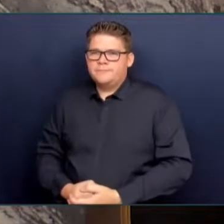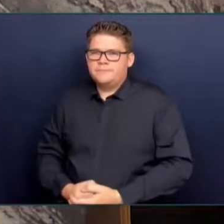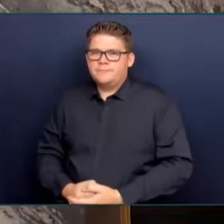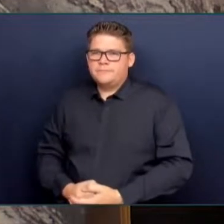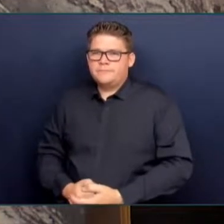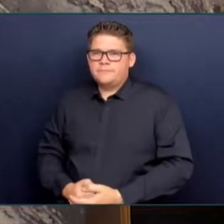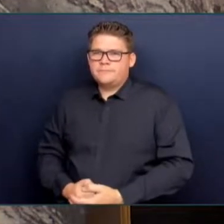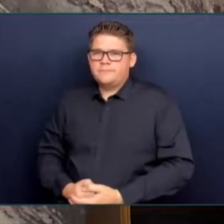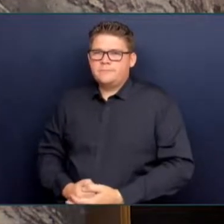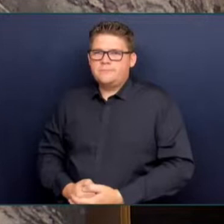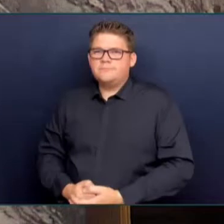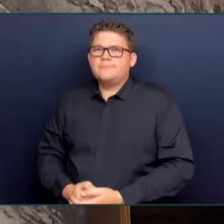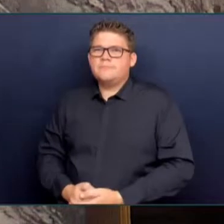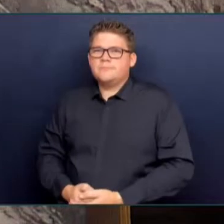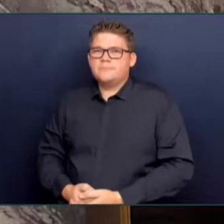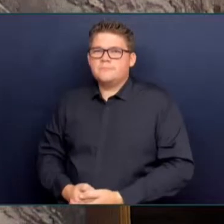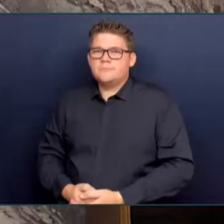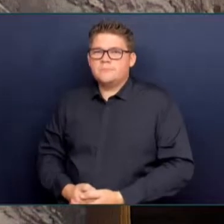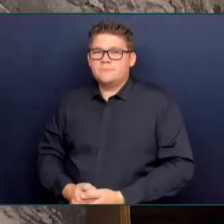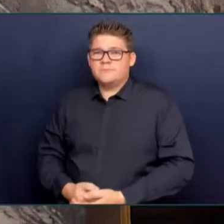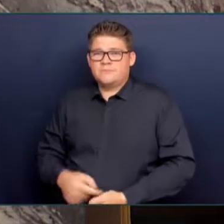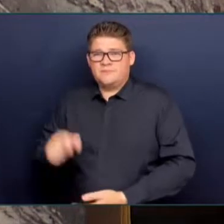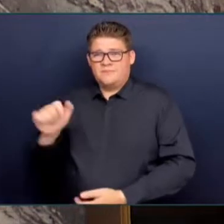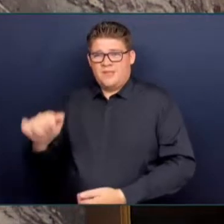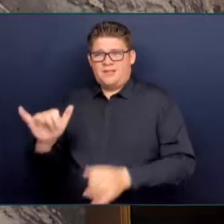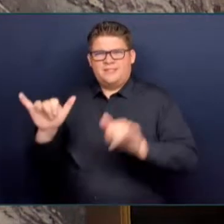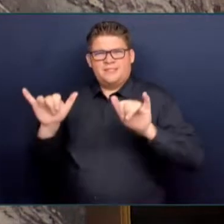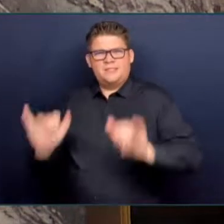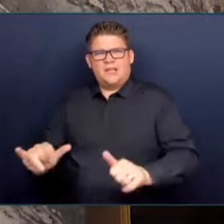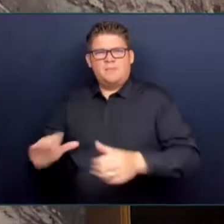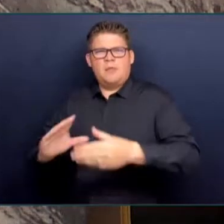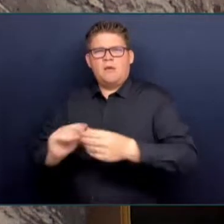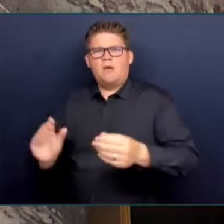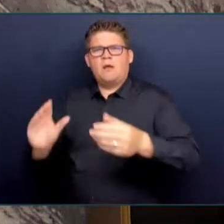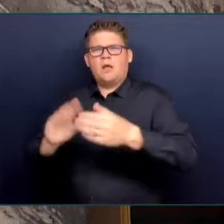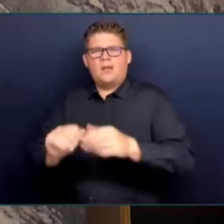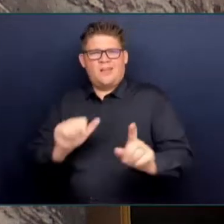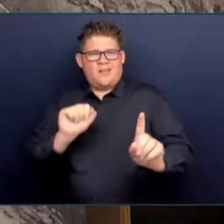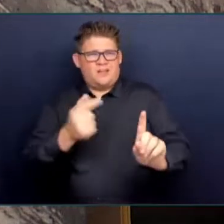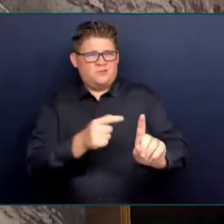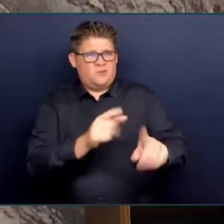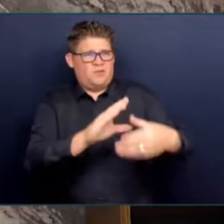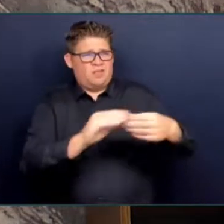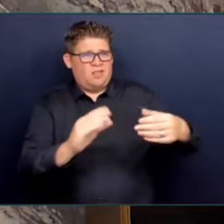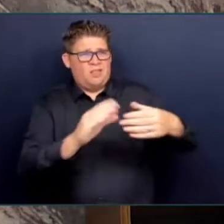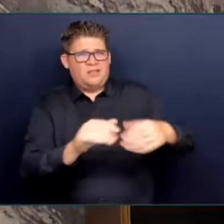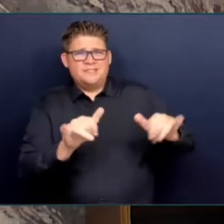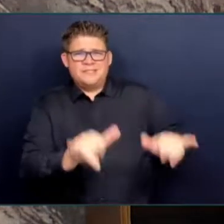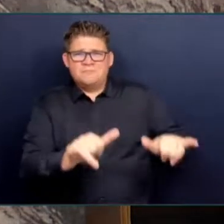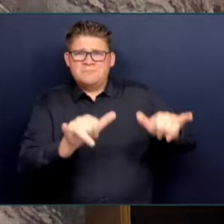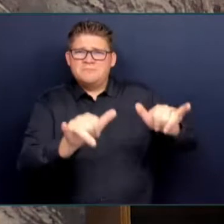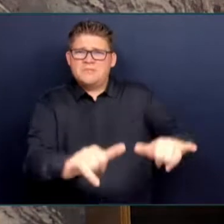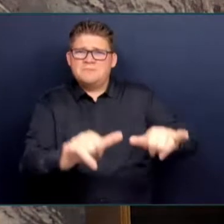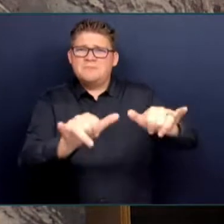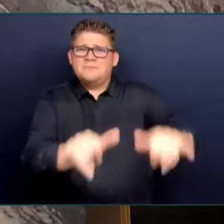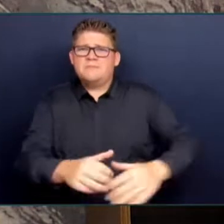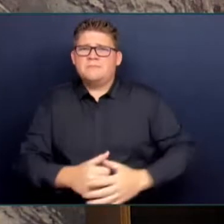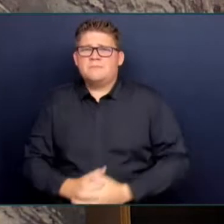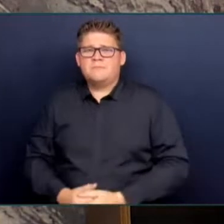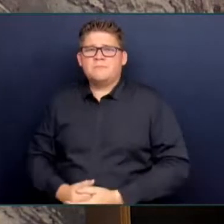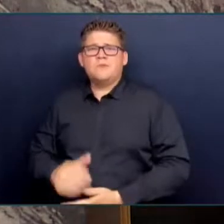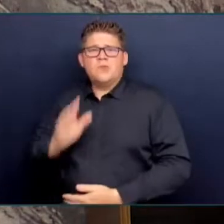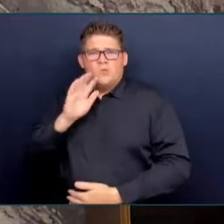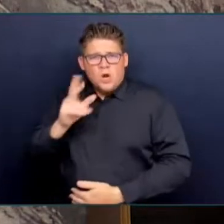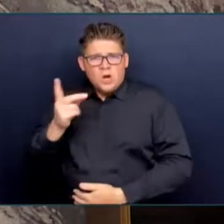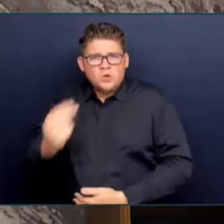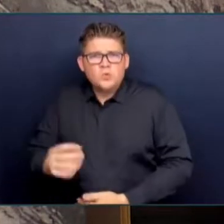for weeks and weeks. He keeps saying, we're going to take action, we're going to review, we're going to consider,